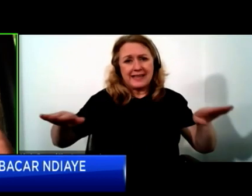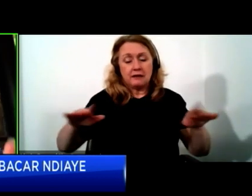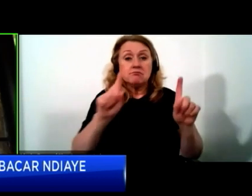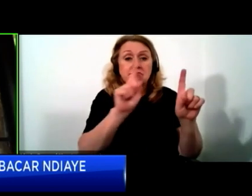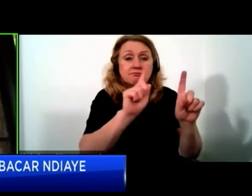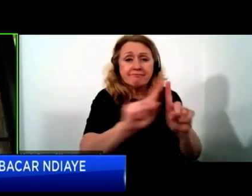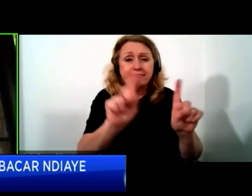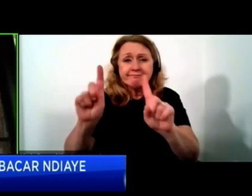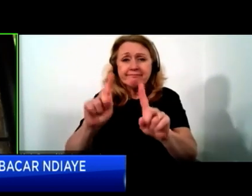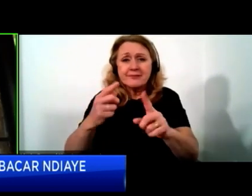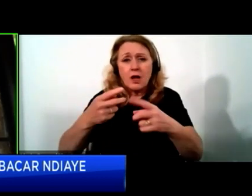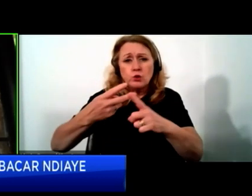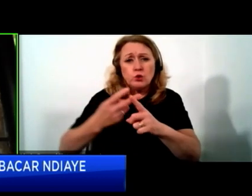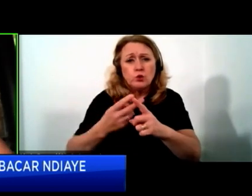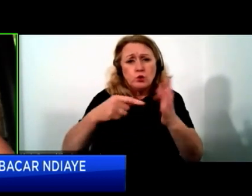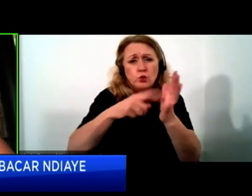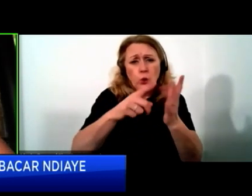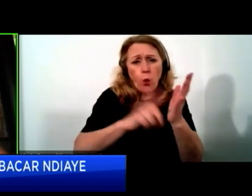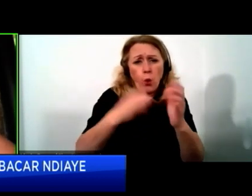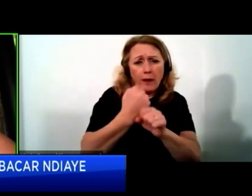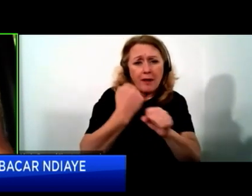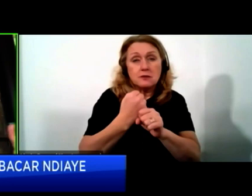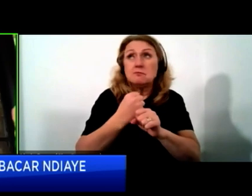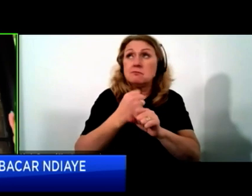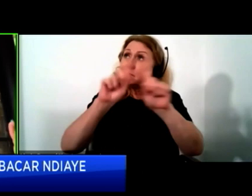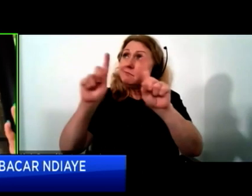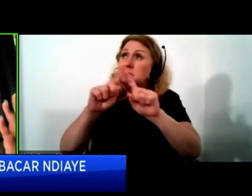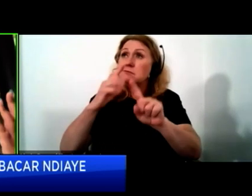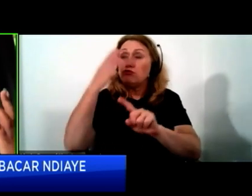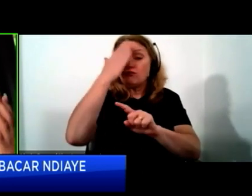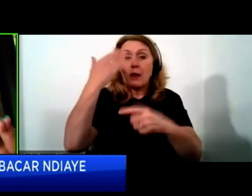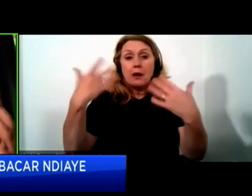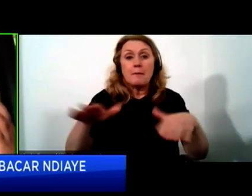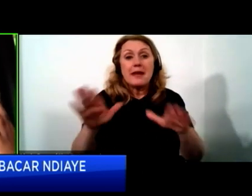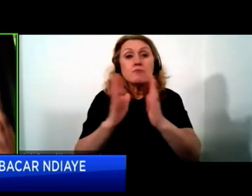we have made, every dream we have prayed,